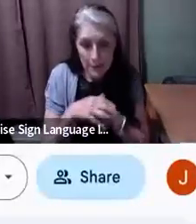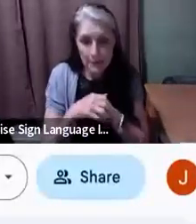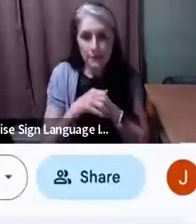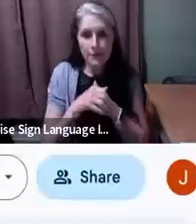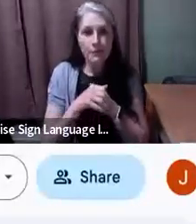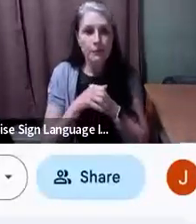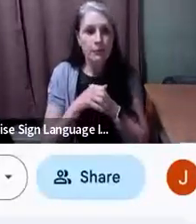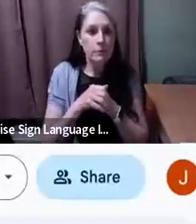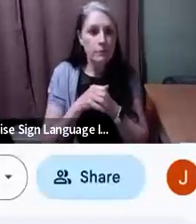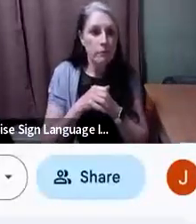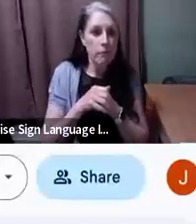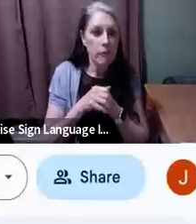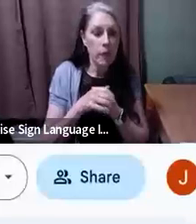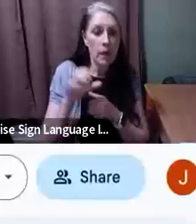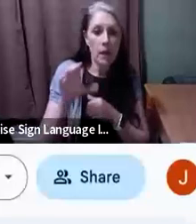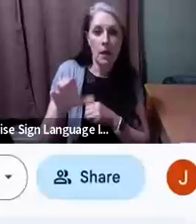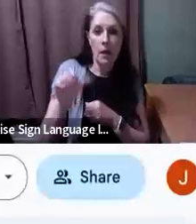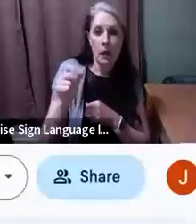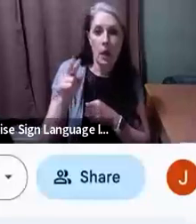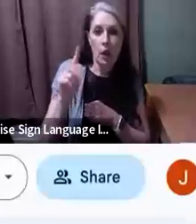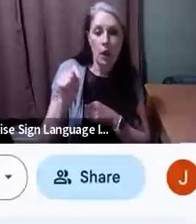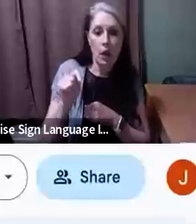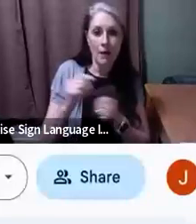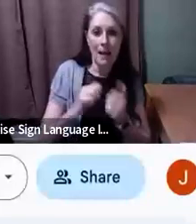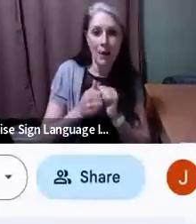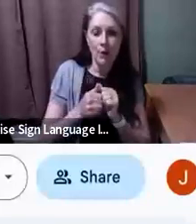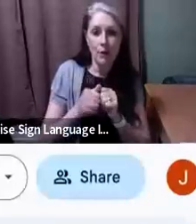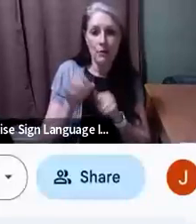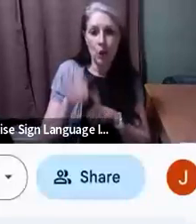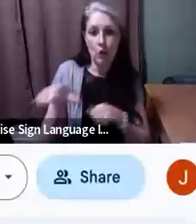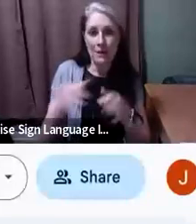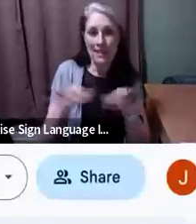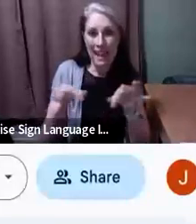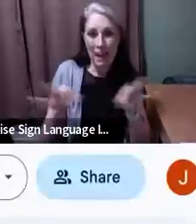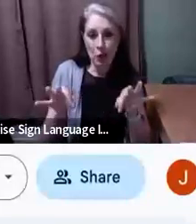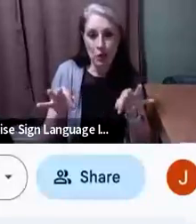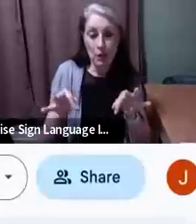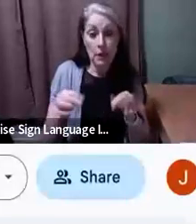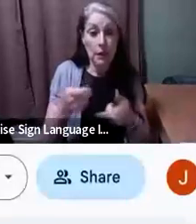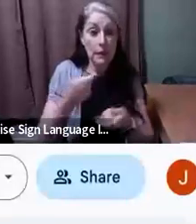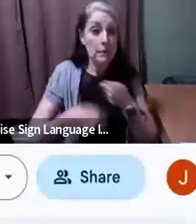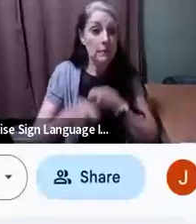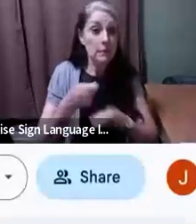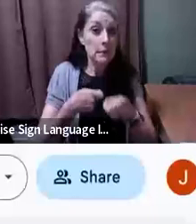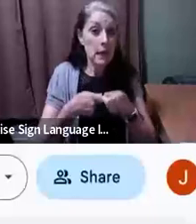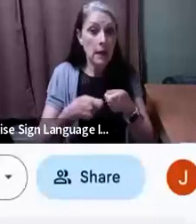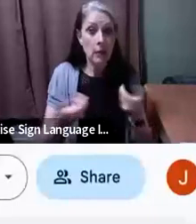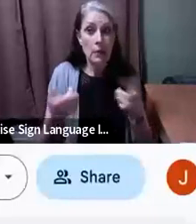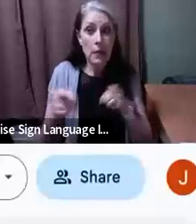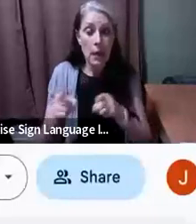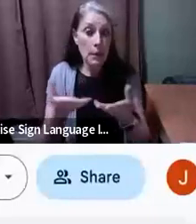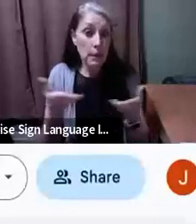CART is a way to do captioning that's live. So instead of what's happening